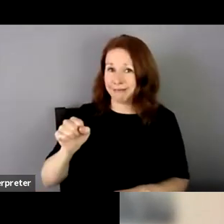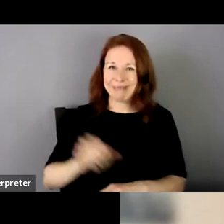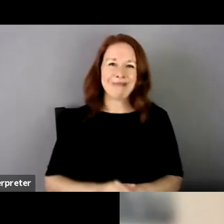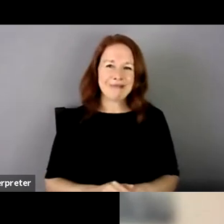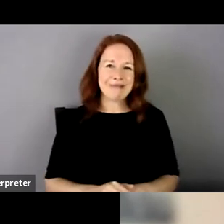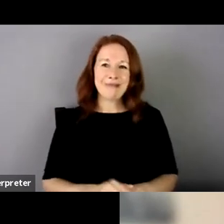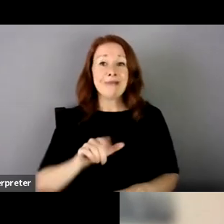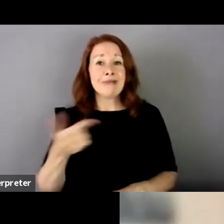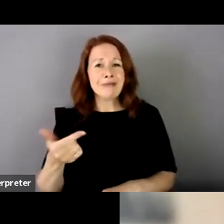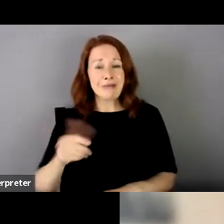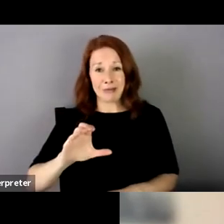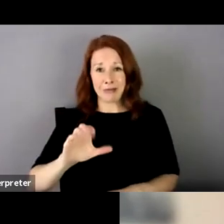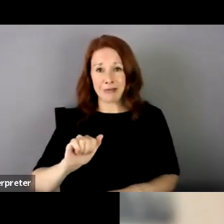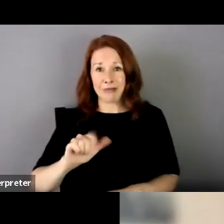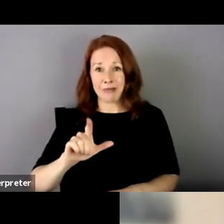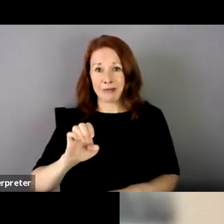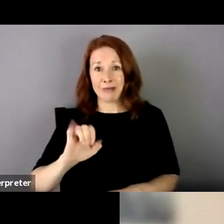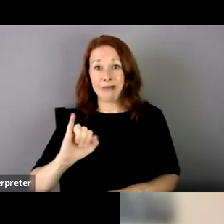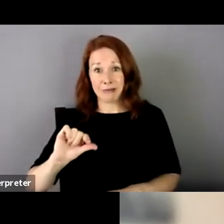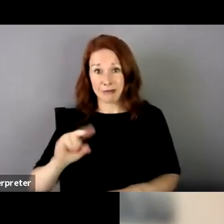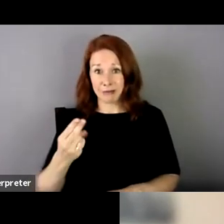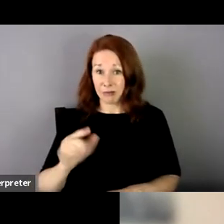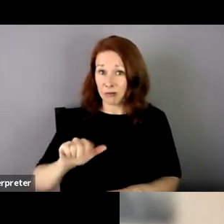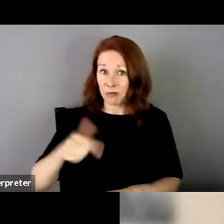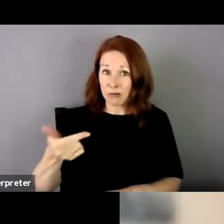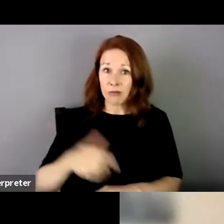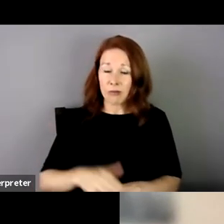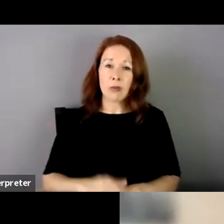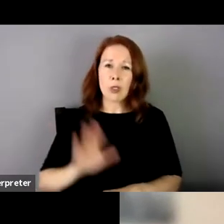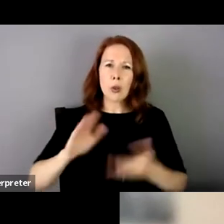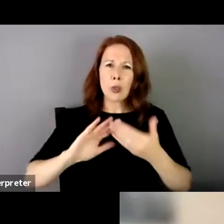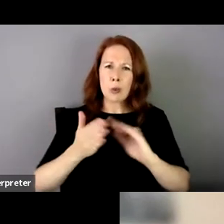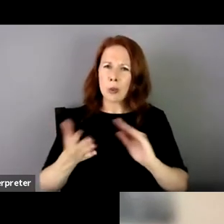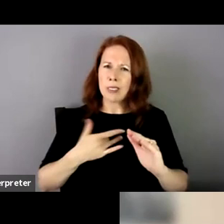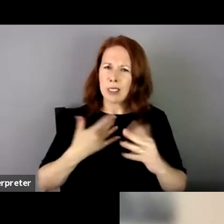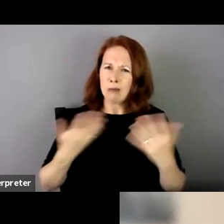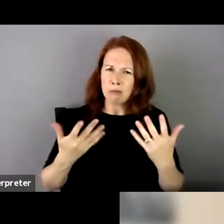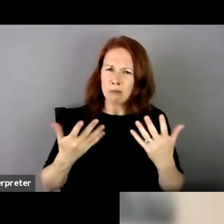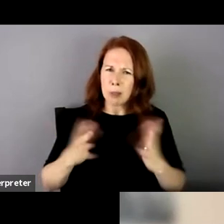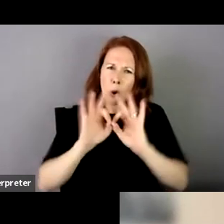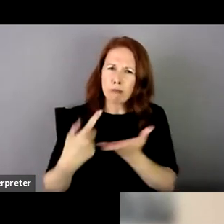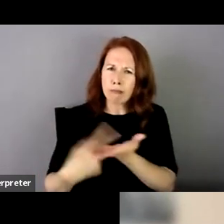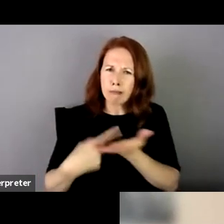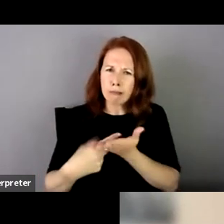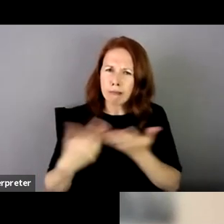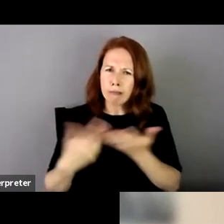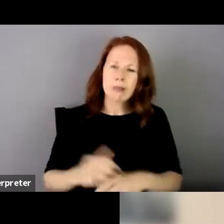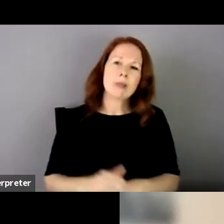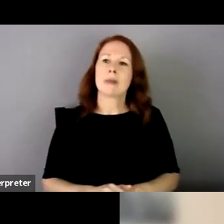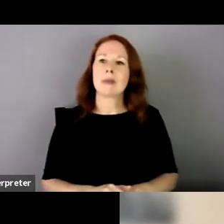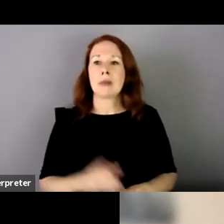Kaylee, what about for you and the community that you serve? So I really look